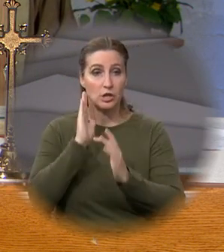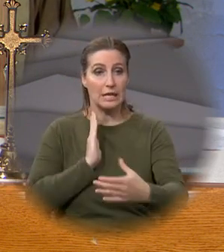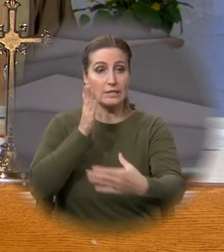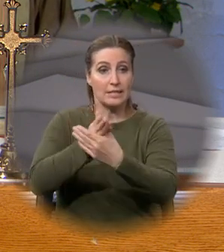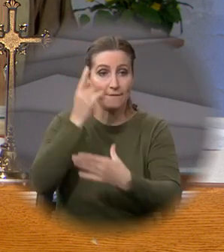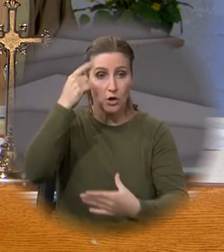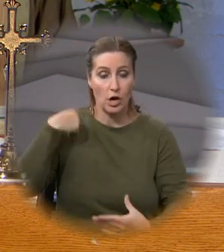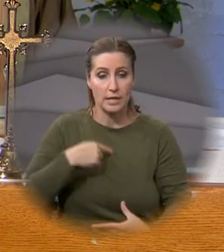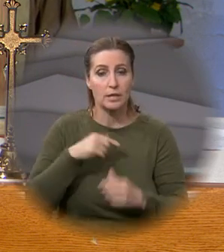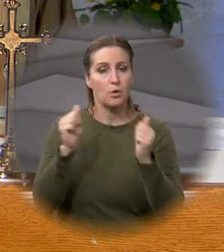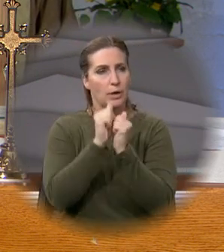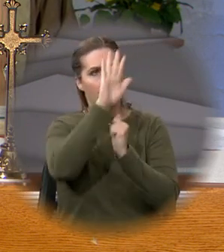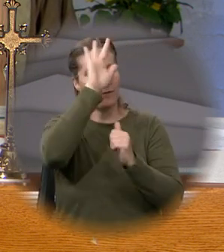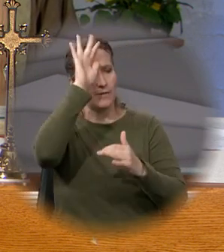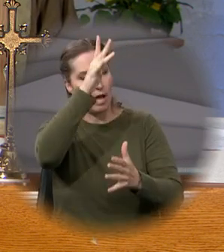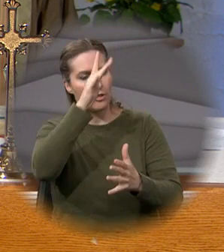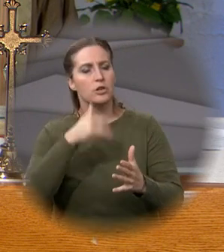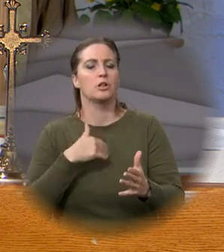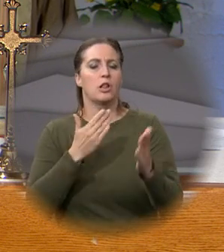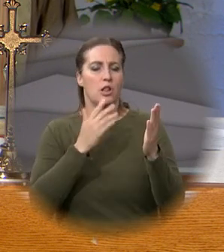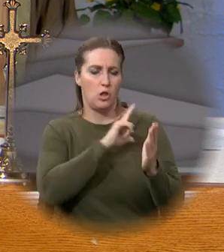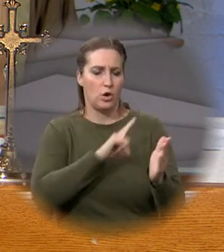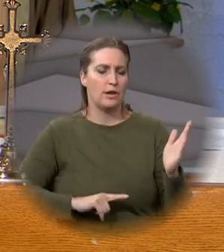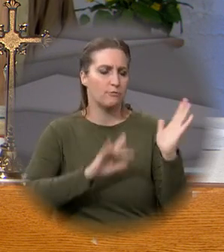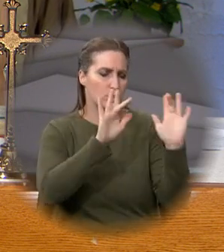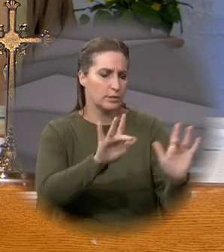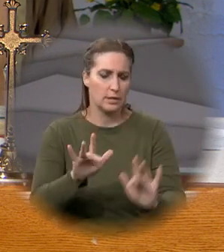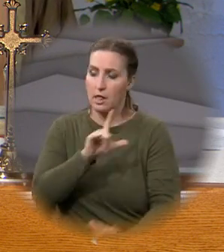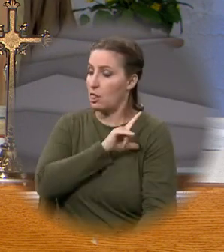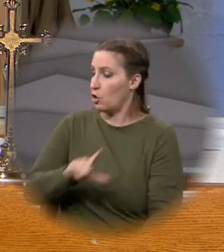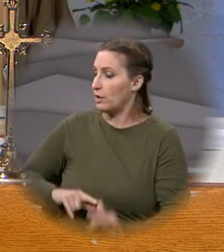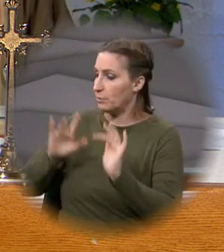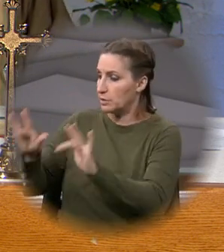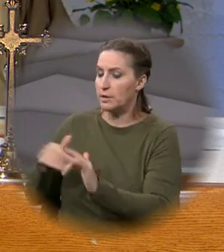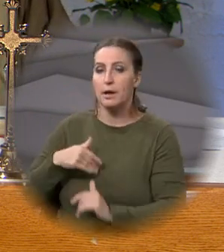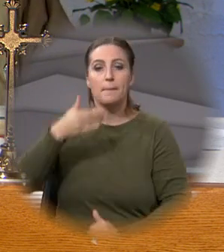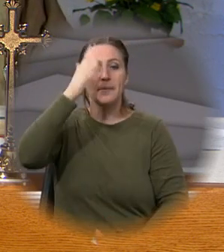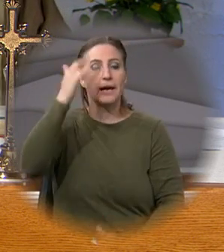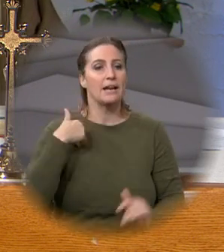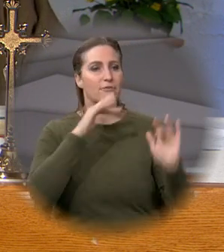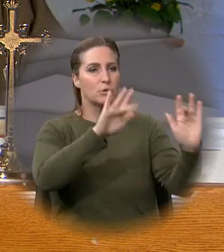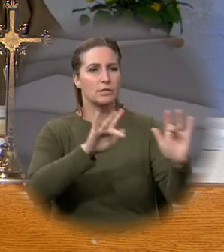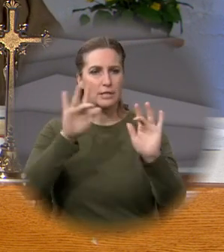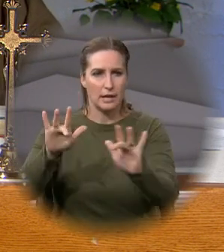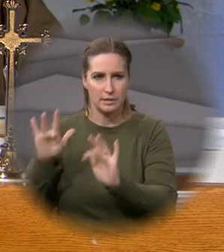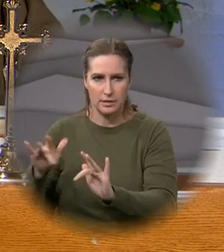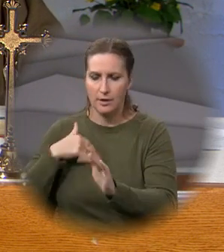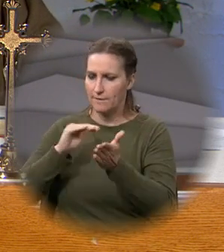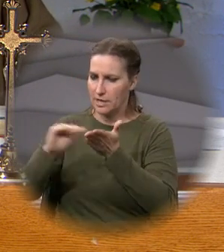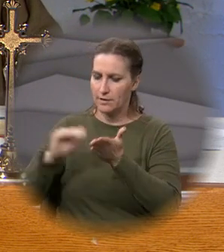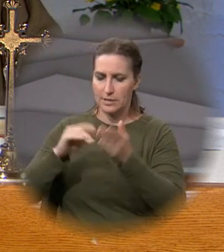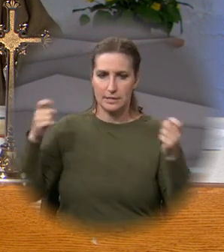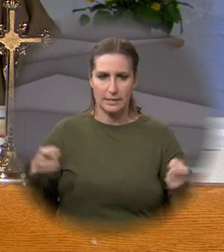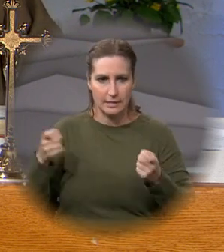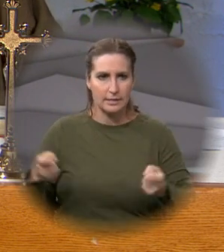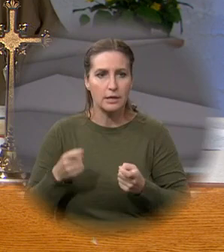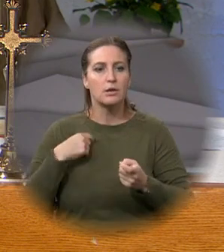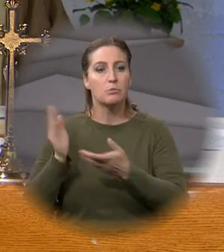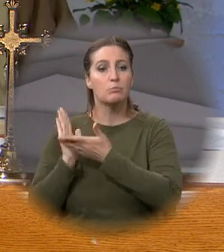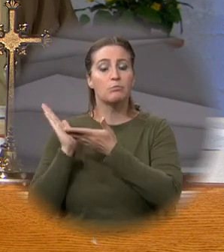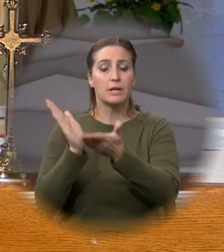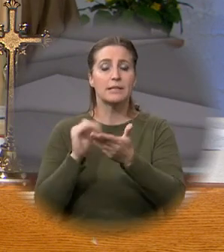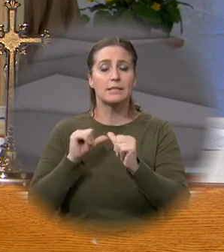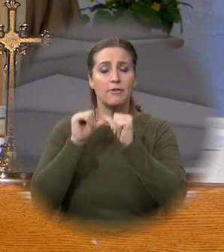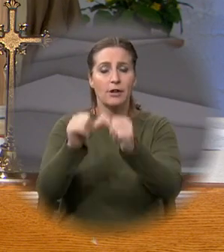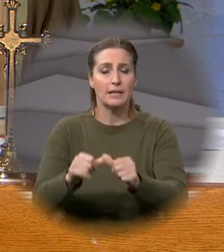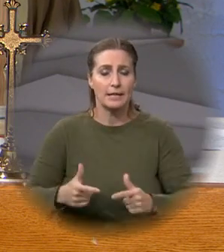us with your Father. Lord, have mercy. Lord, have mercy. May Almighty God have mercy on us, forgive us our sins, and bring us to